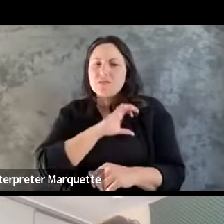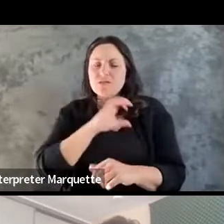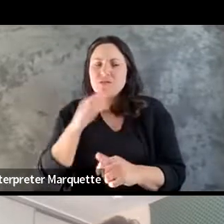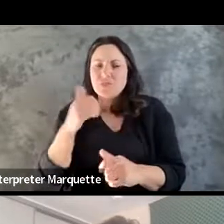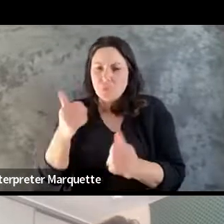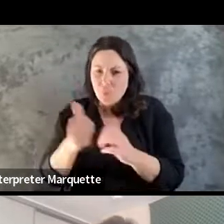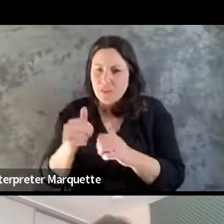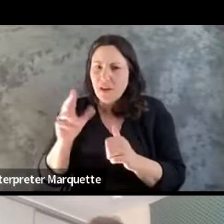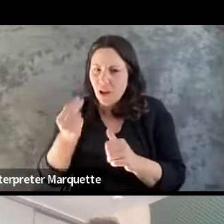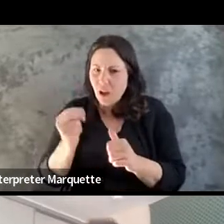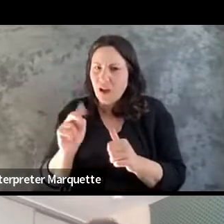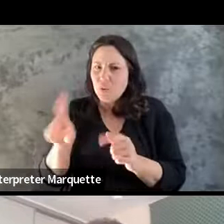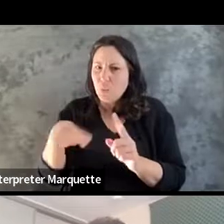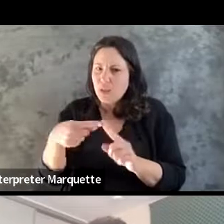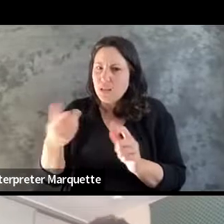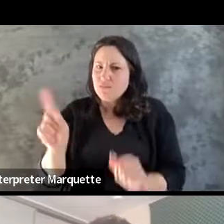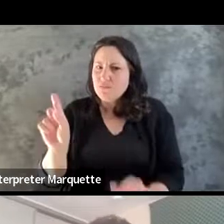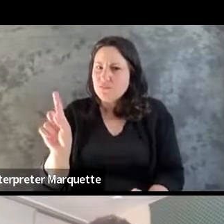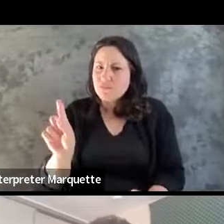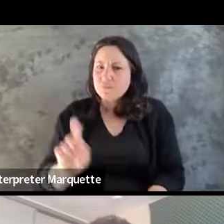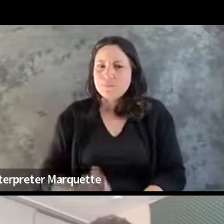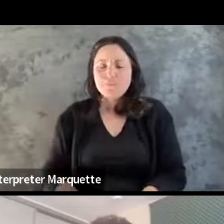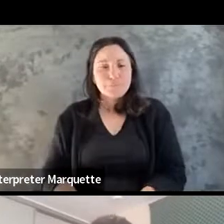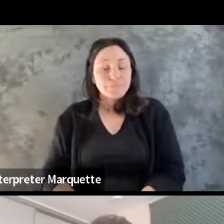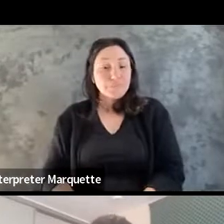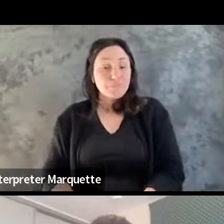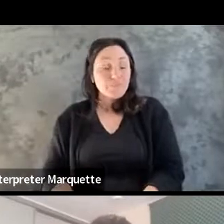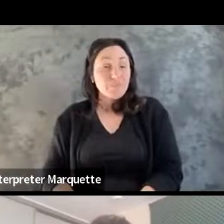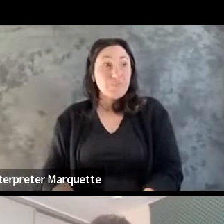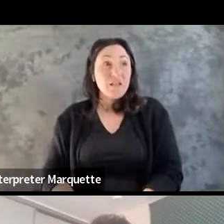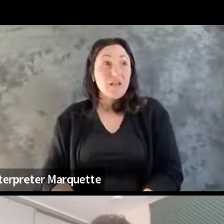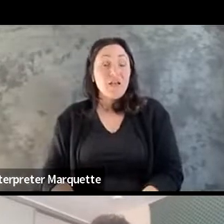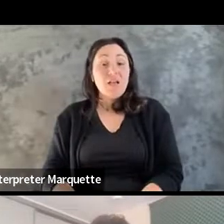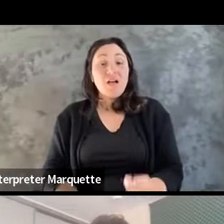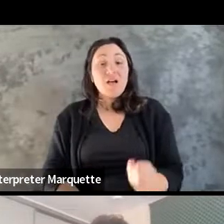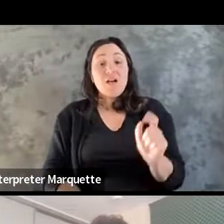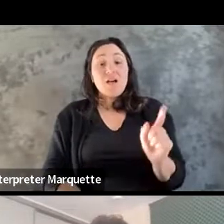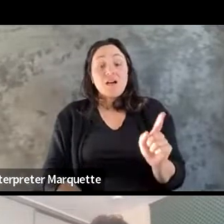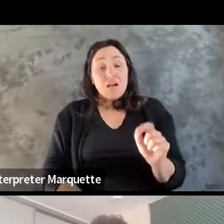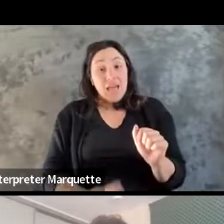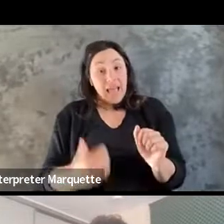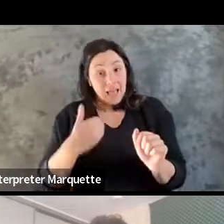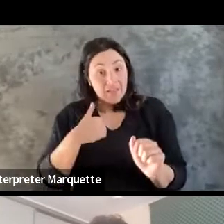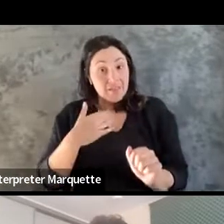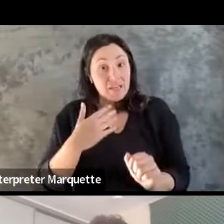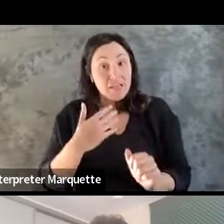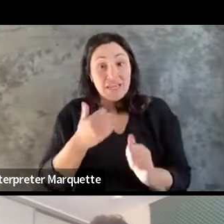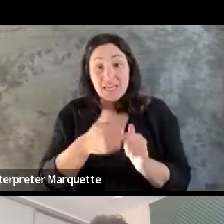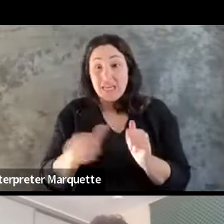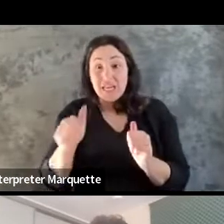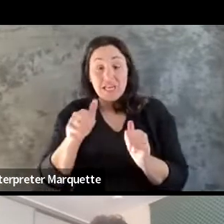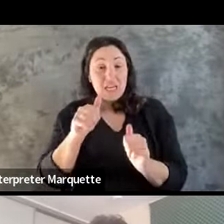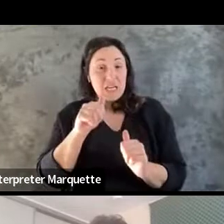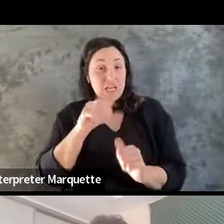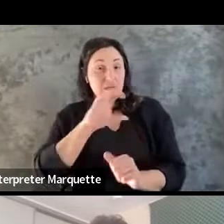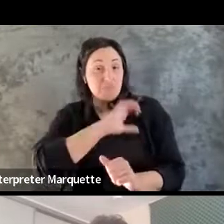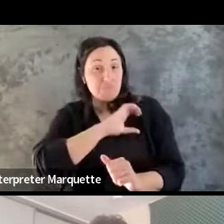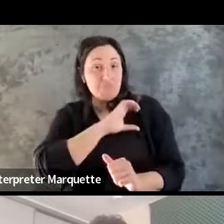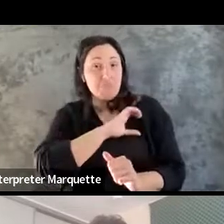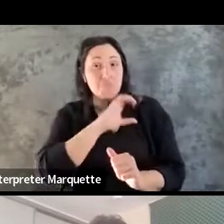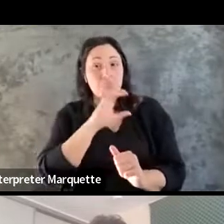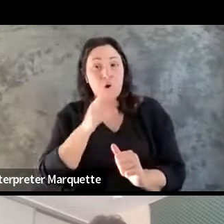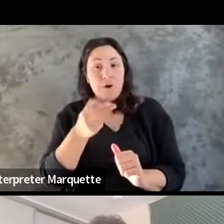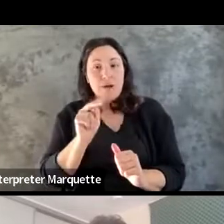campuses? The presence of armed personnel on school campuses isn't just